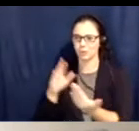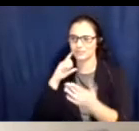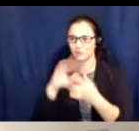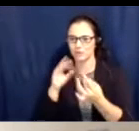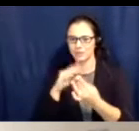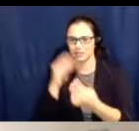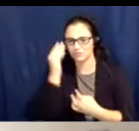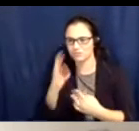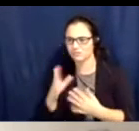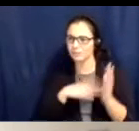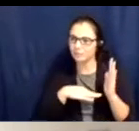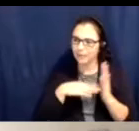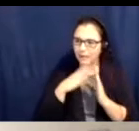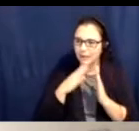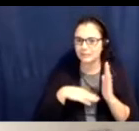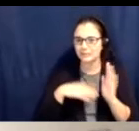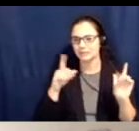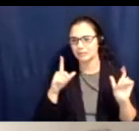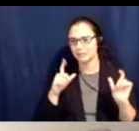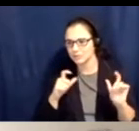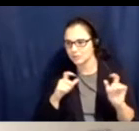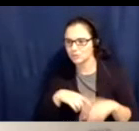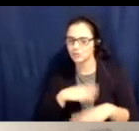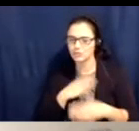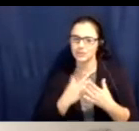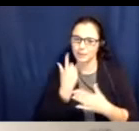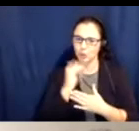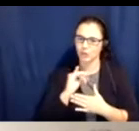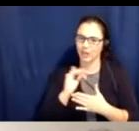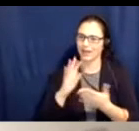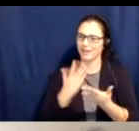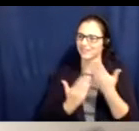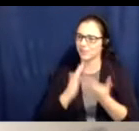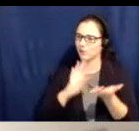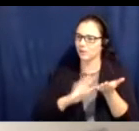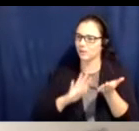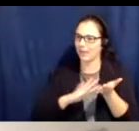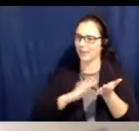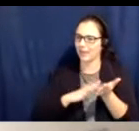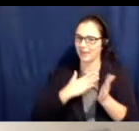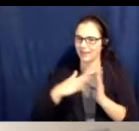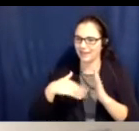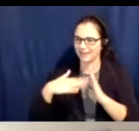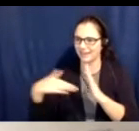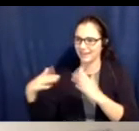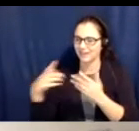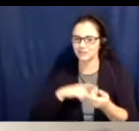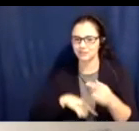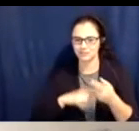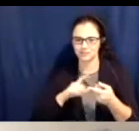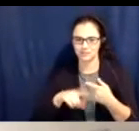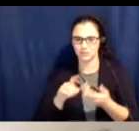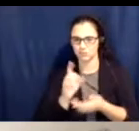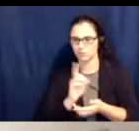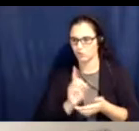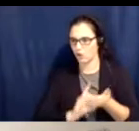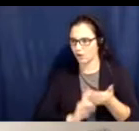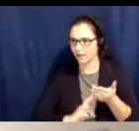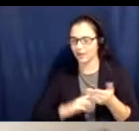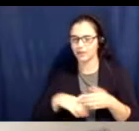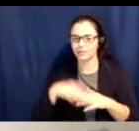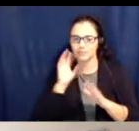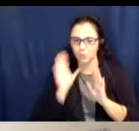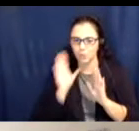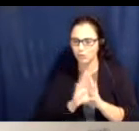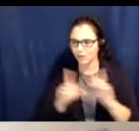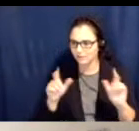seen paintings. Some of them almost look like finger paints, all the way up to drawings and photographs, and